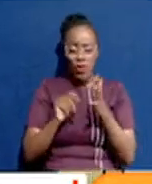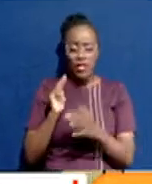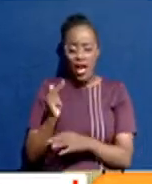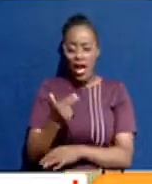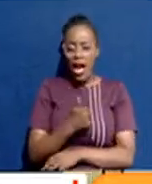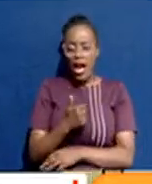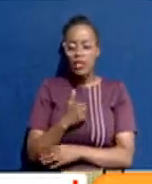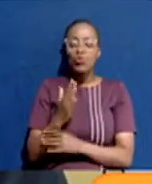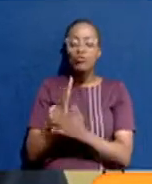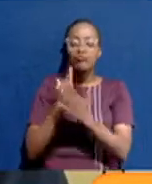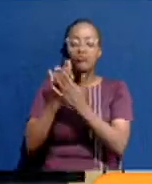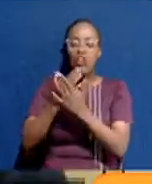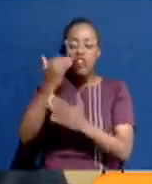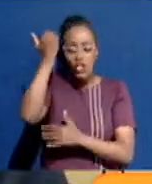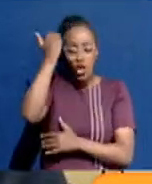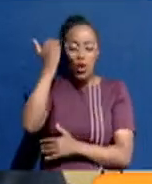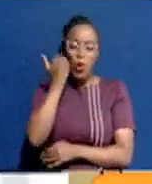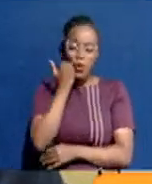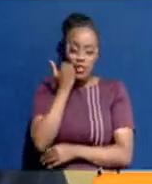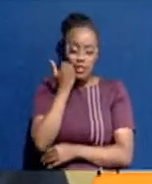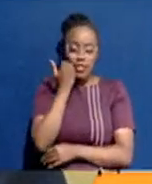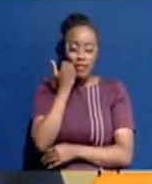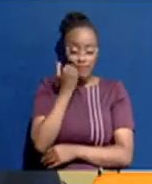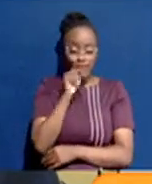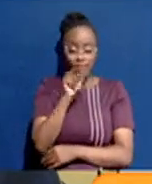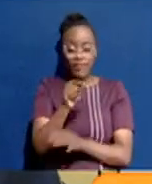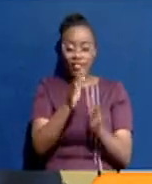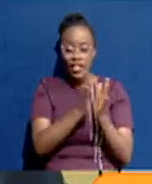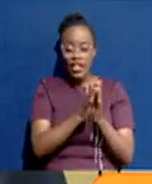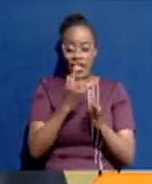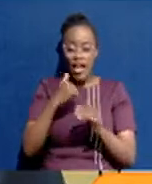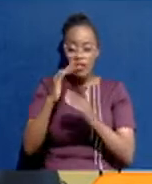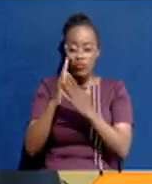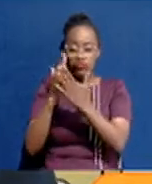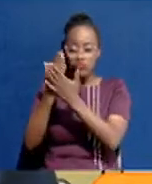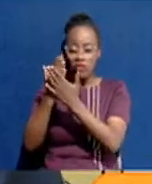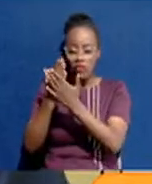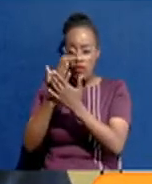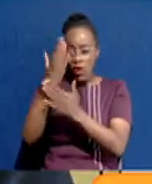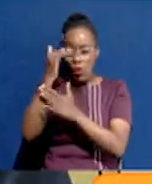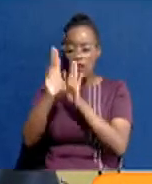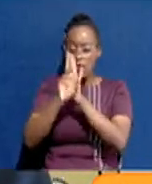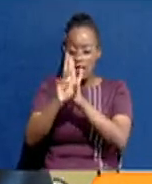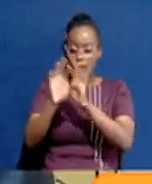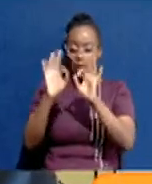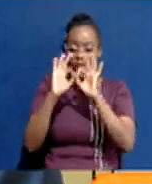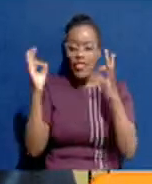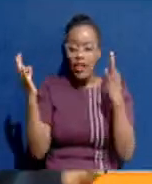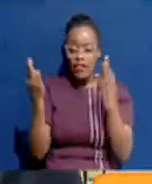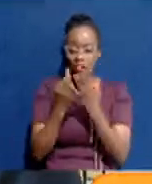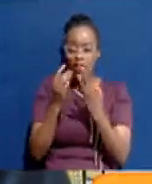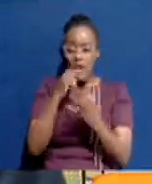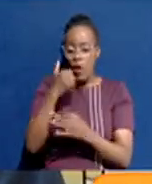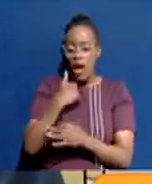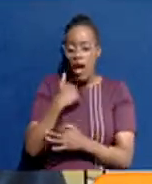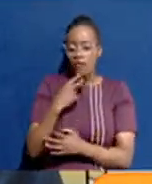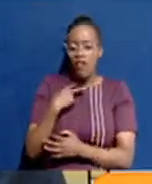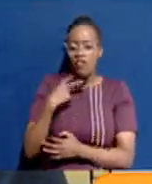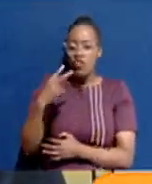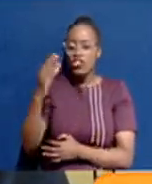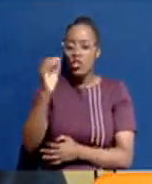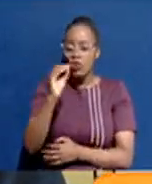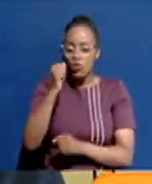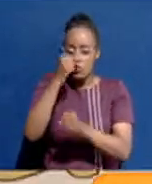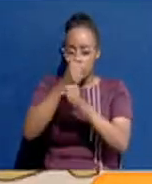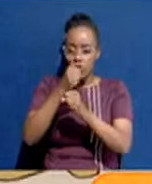them in that order. And we are suing them on behalf of the families who may not have the voice to